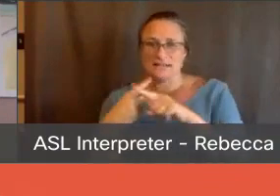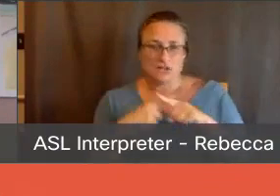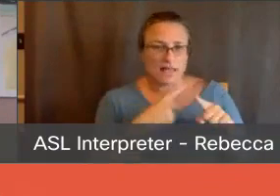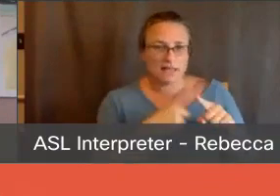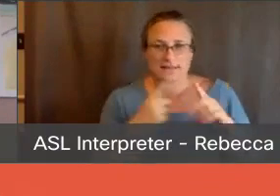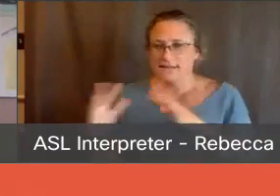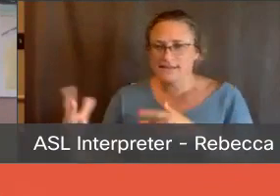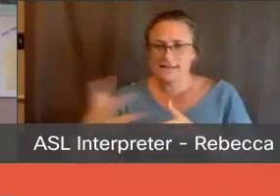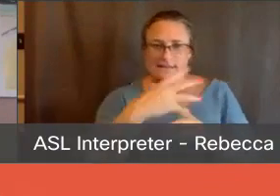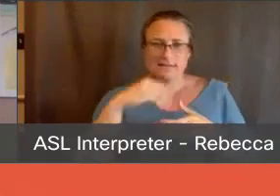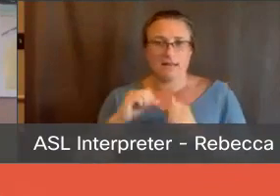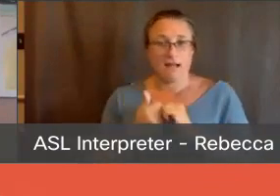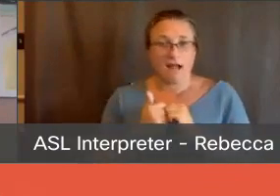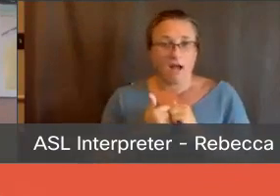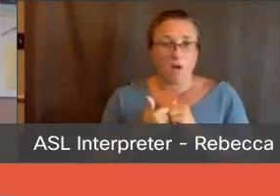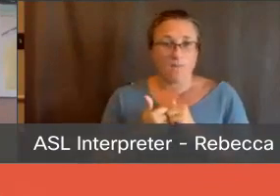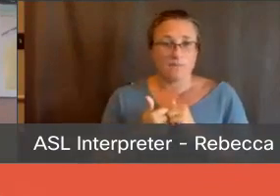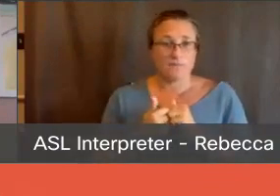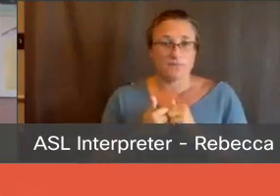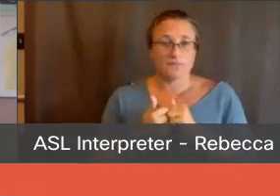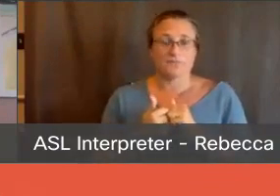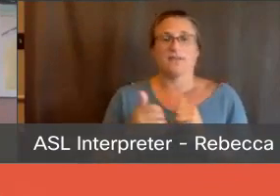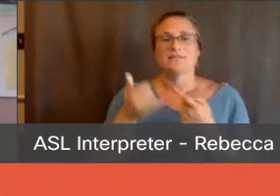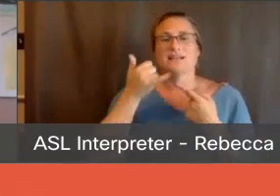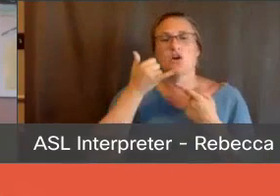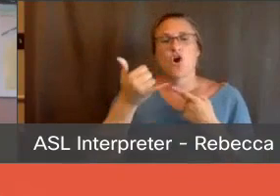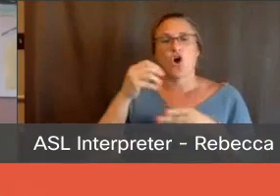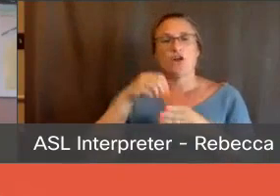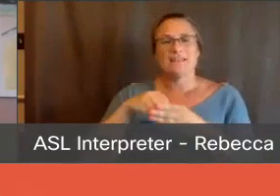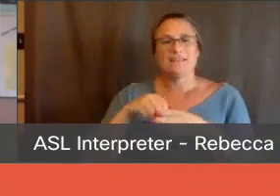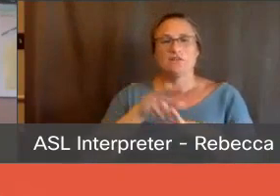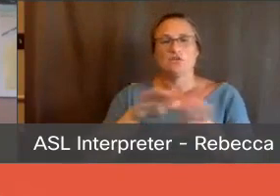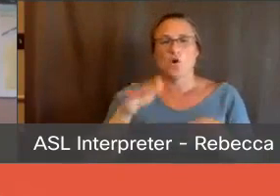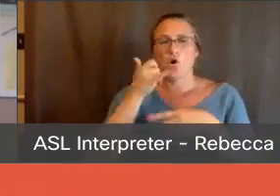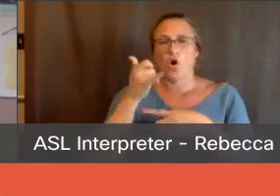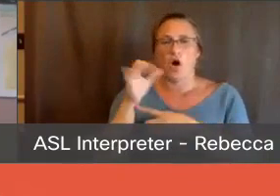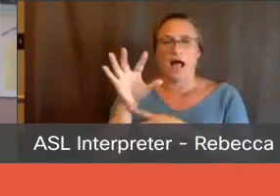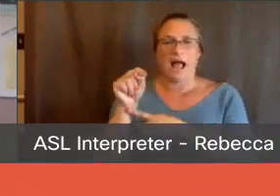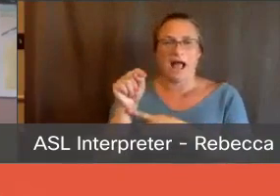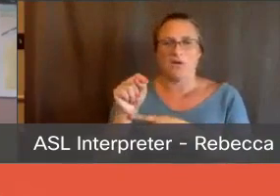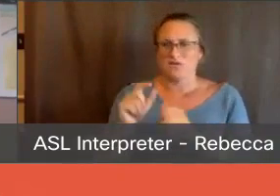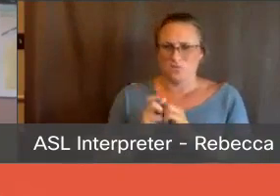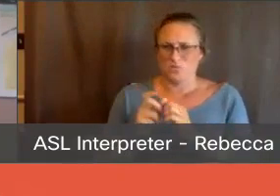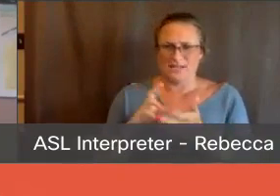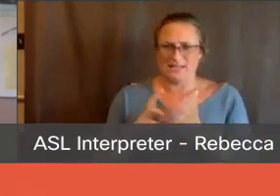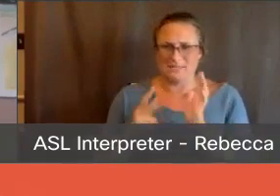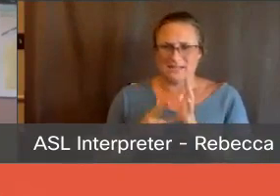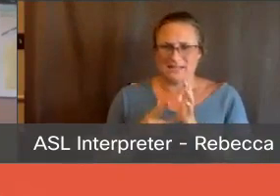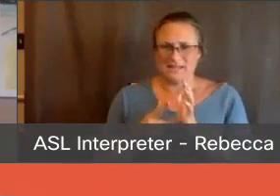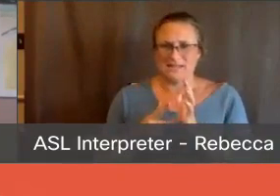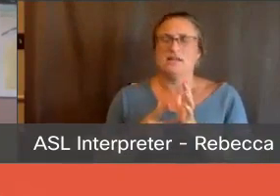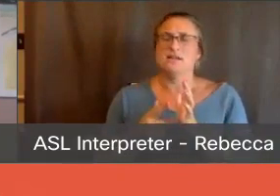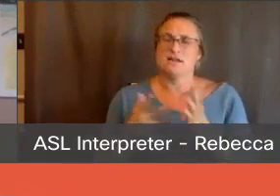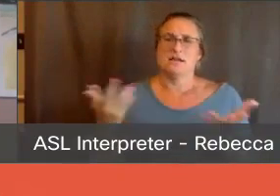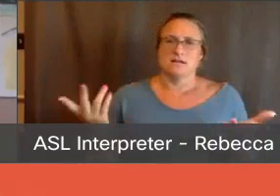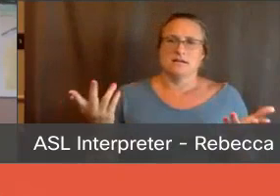lot of different lenses. The first is call in, don't call out. So I got this from someone I went to college with, but this idea